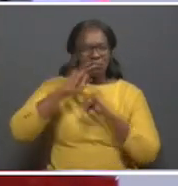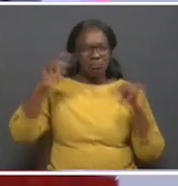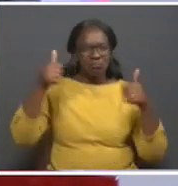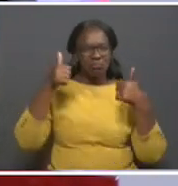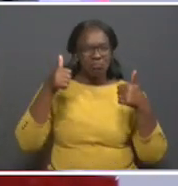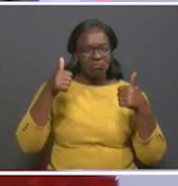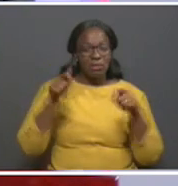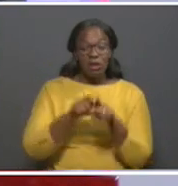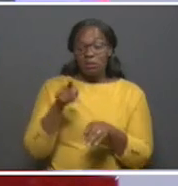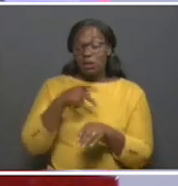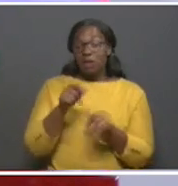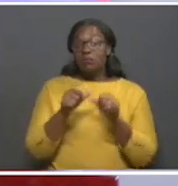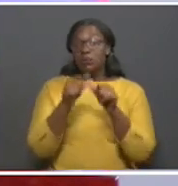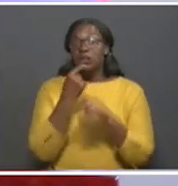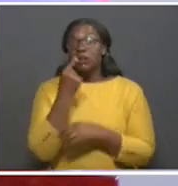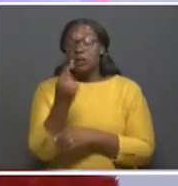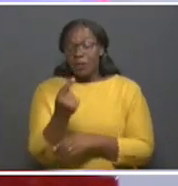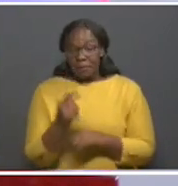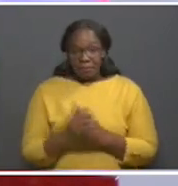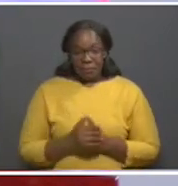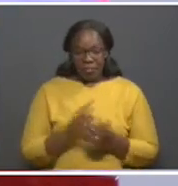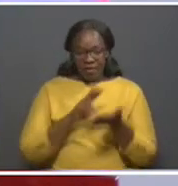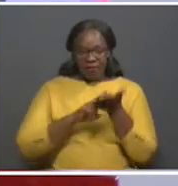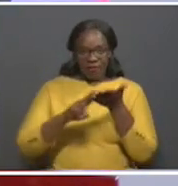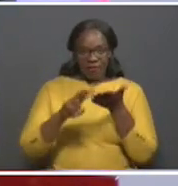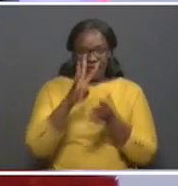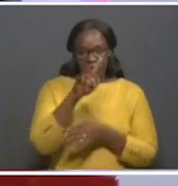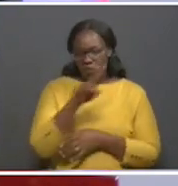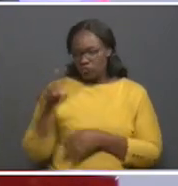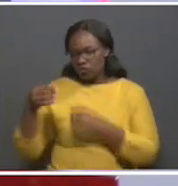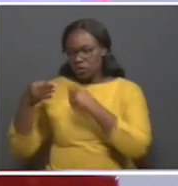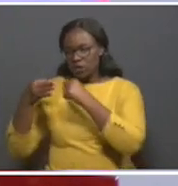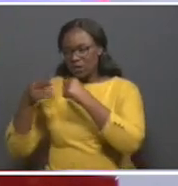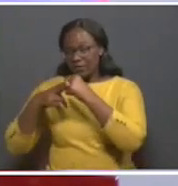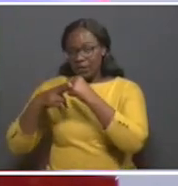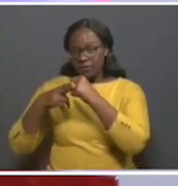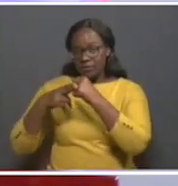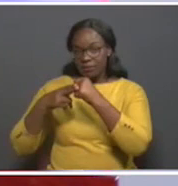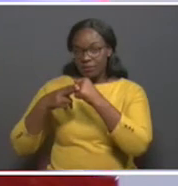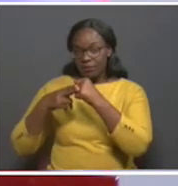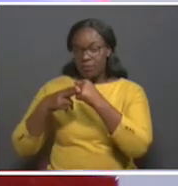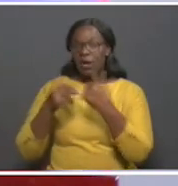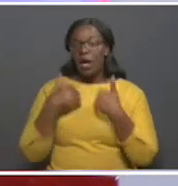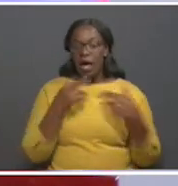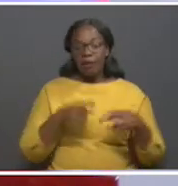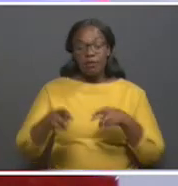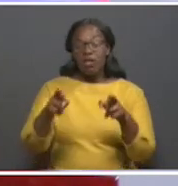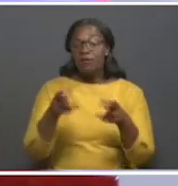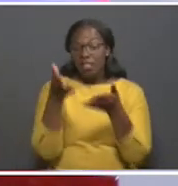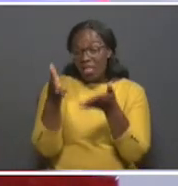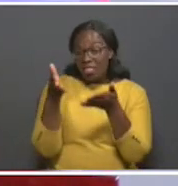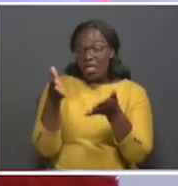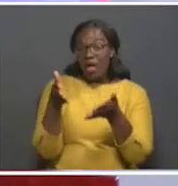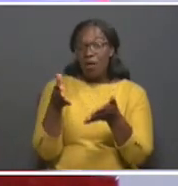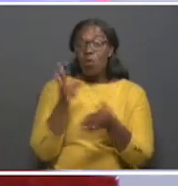the psalmist goes on to say, verses 4 through 7, there is a river whose